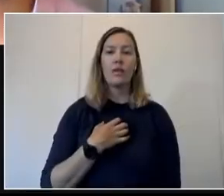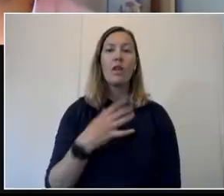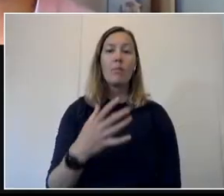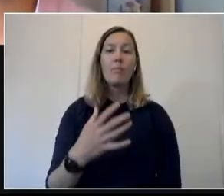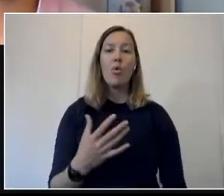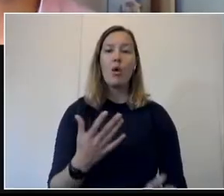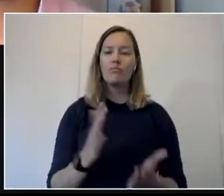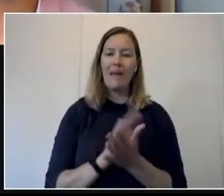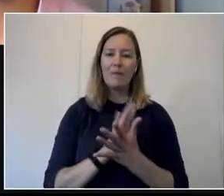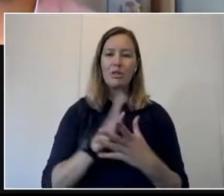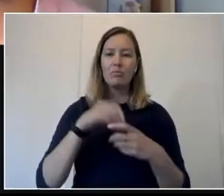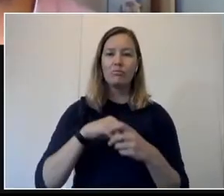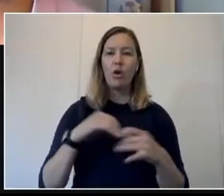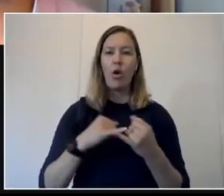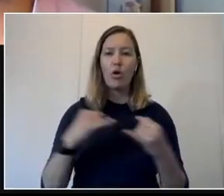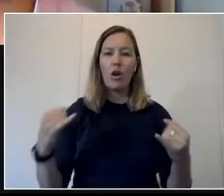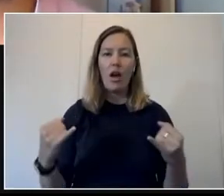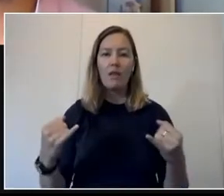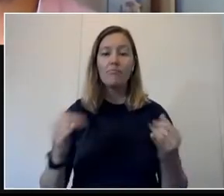for online.